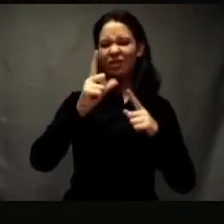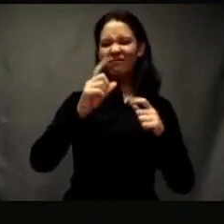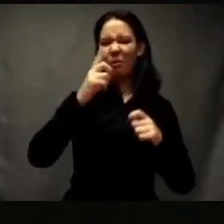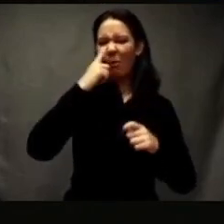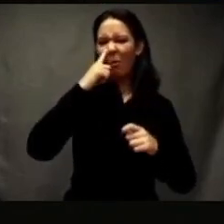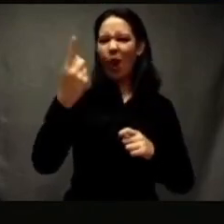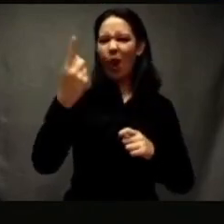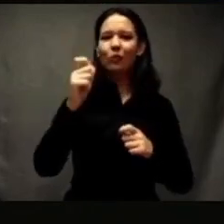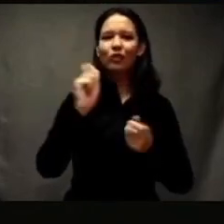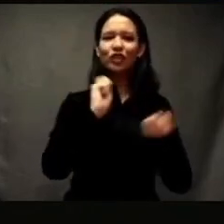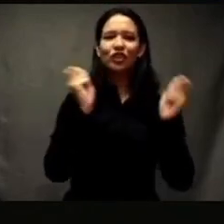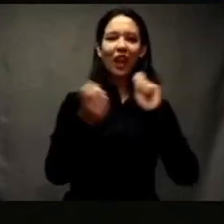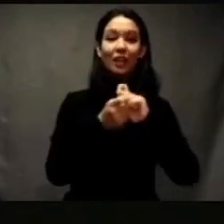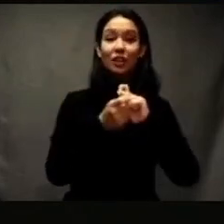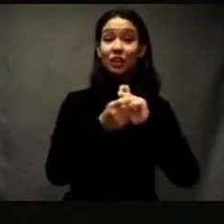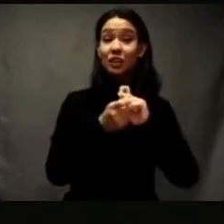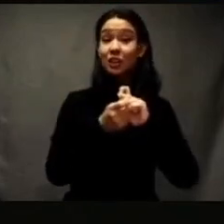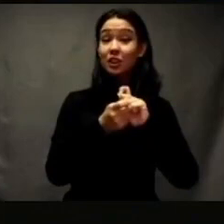why not?